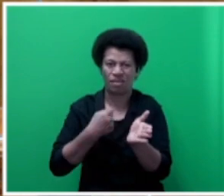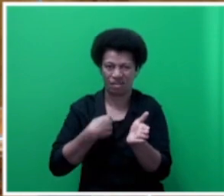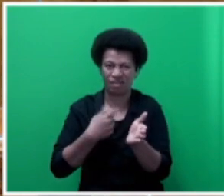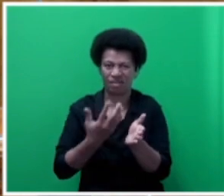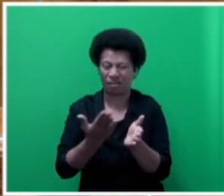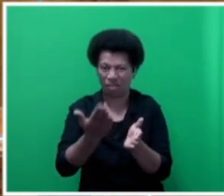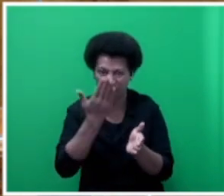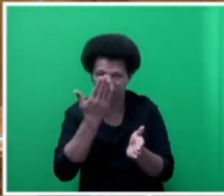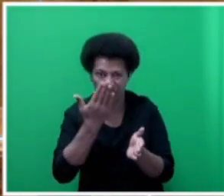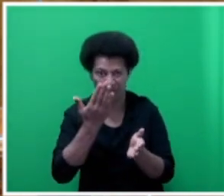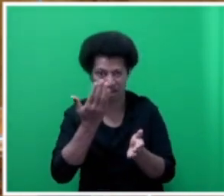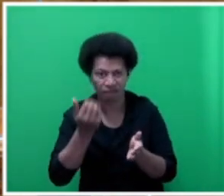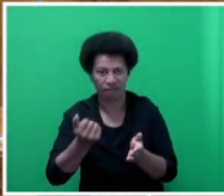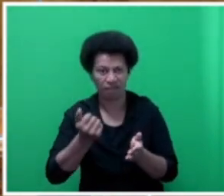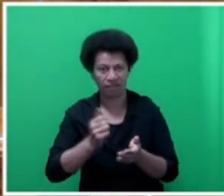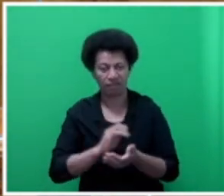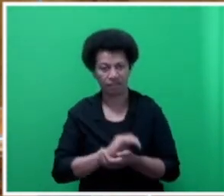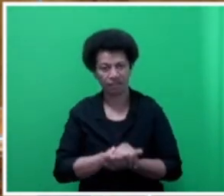sir.